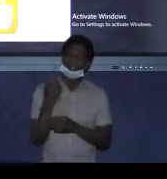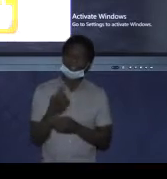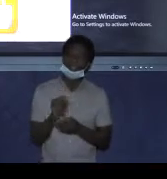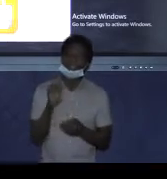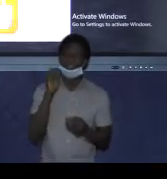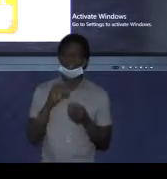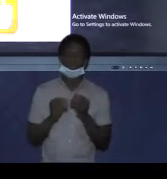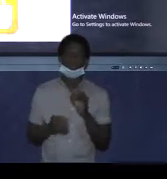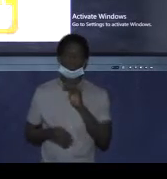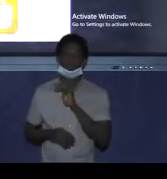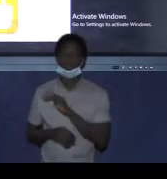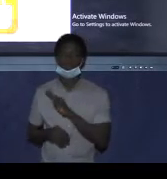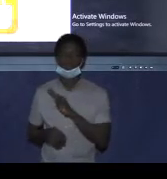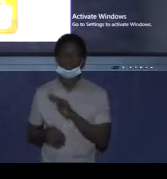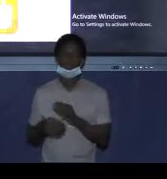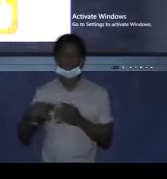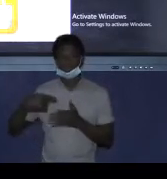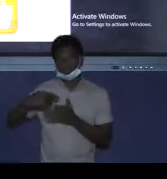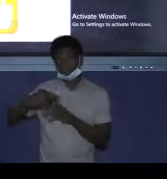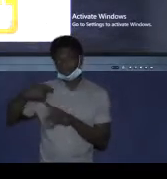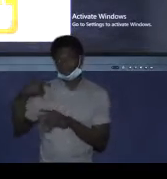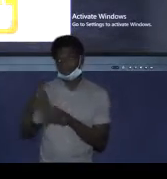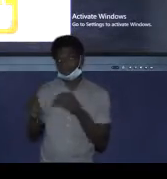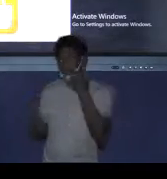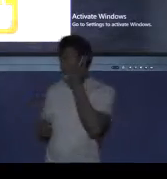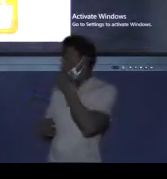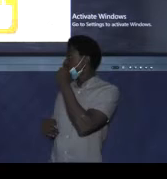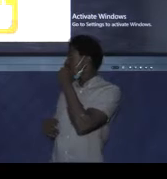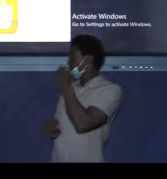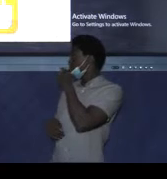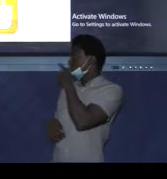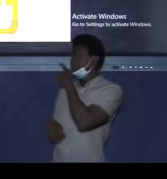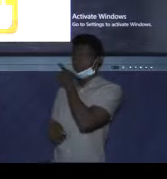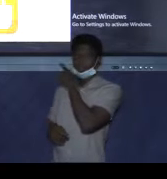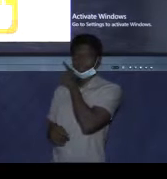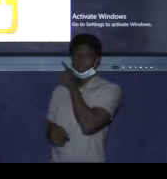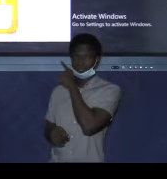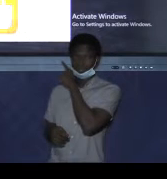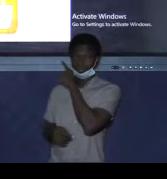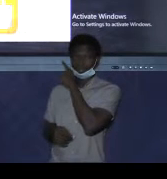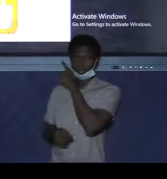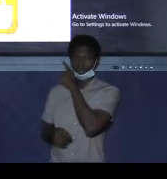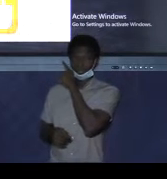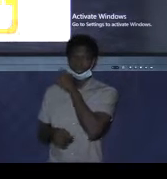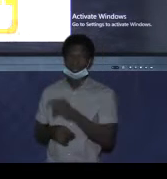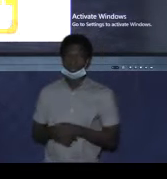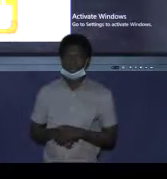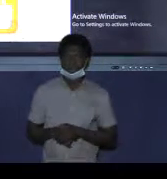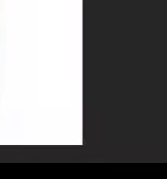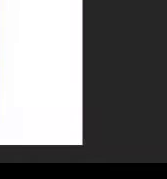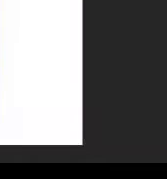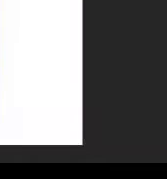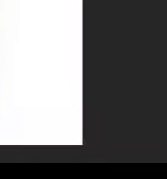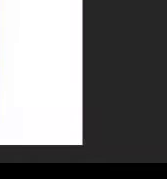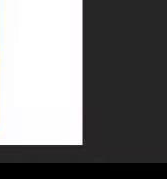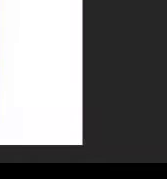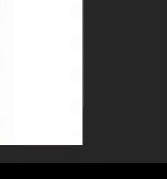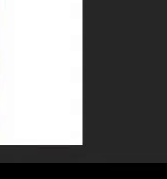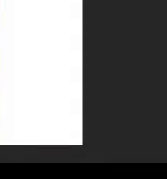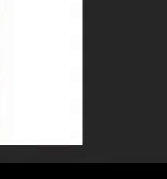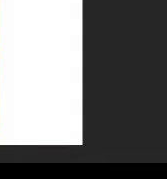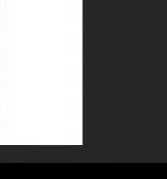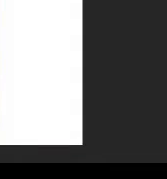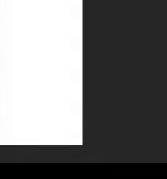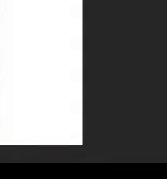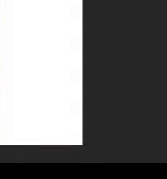fourth one we are talking about. I think from the diagram you can even see dry is written here, wet is written here. This